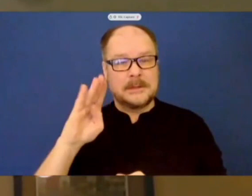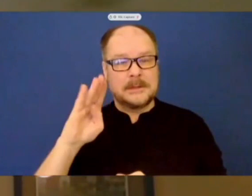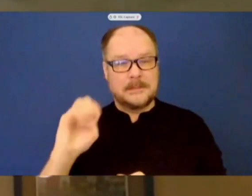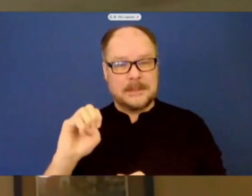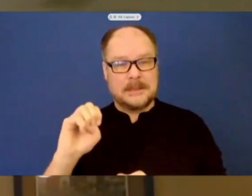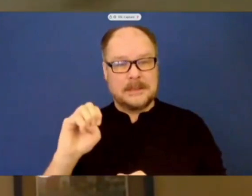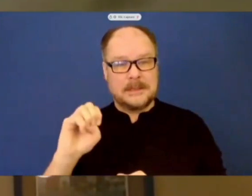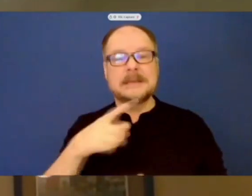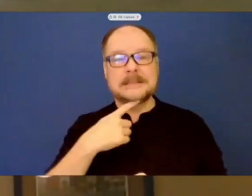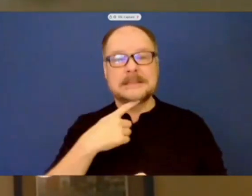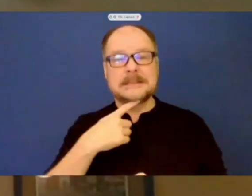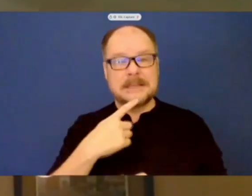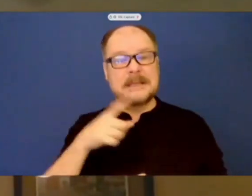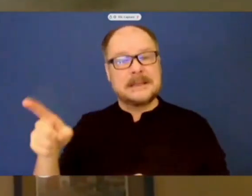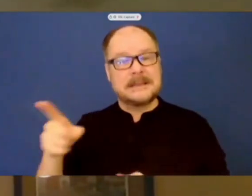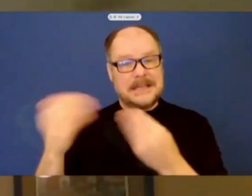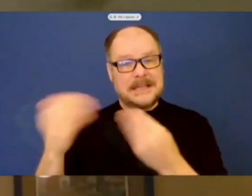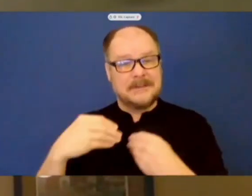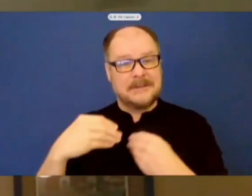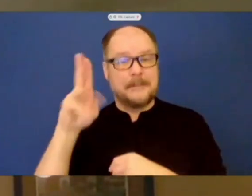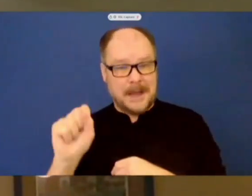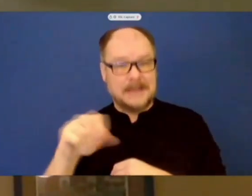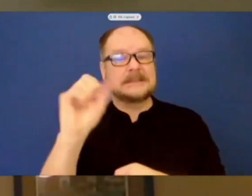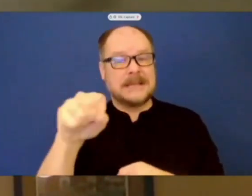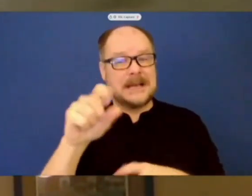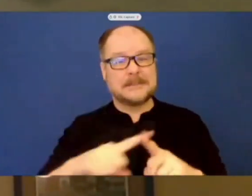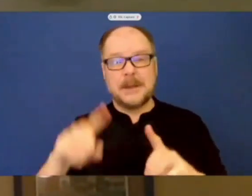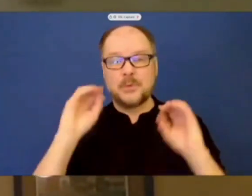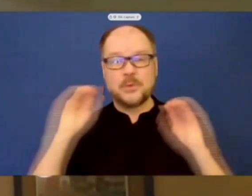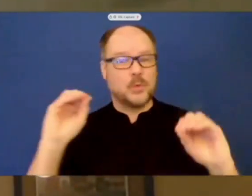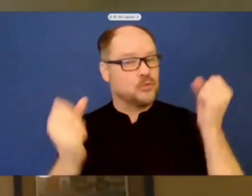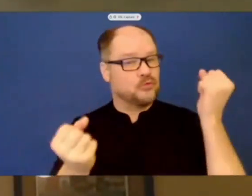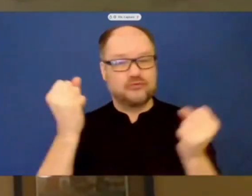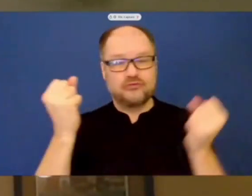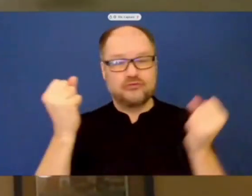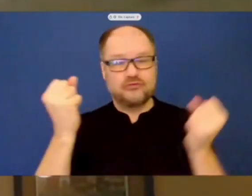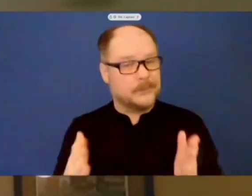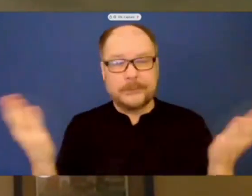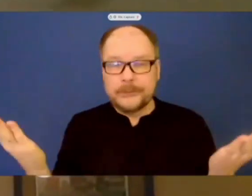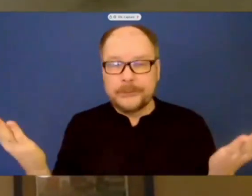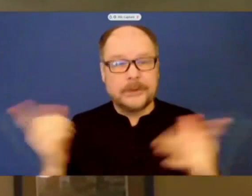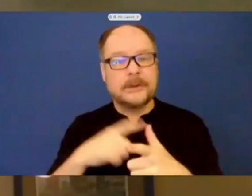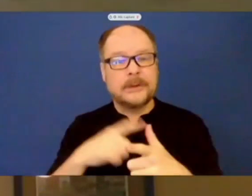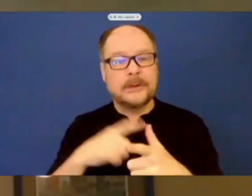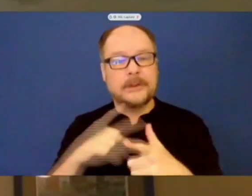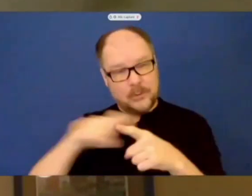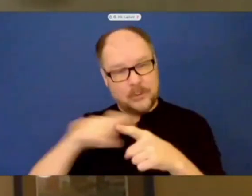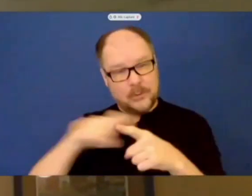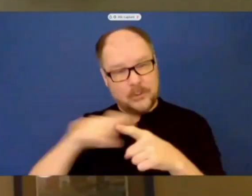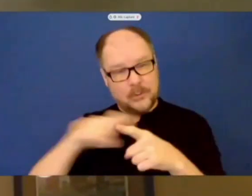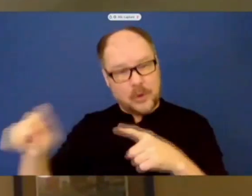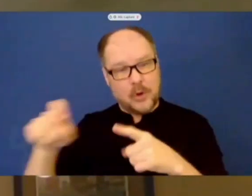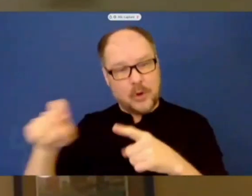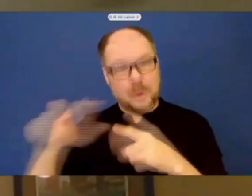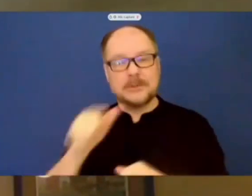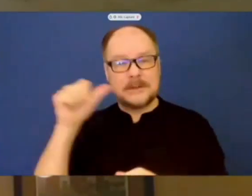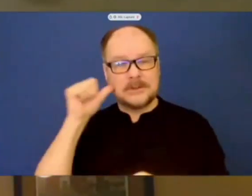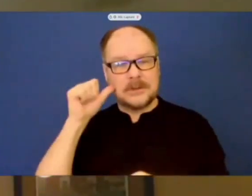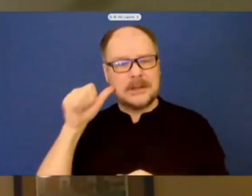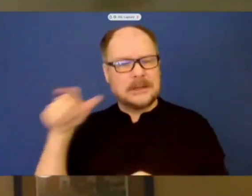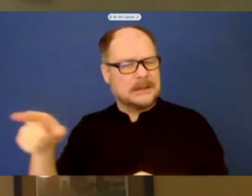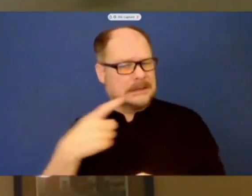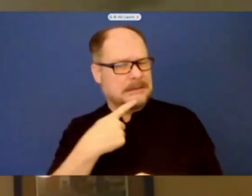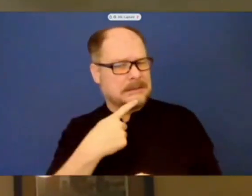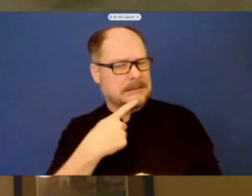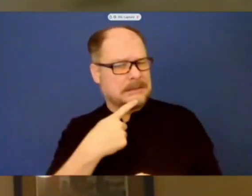they didn't give us any bus drivers." And so when I finally was able to talk to the city manager yesterday, he said, "Well, we never expected you to provide